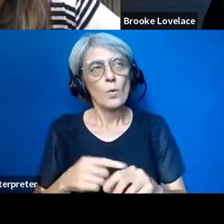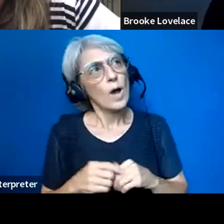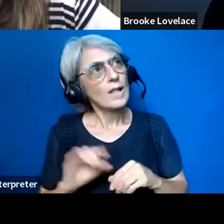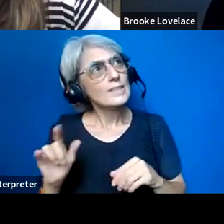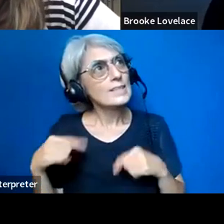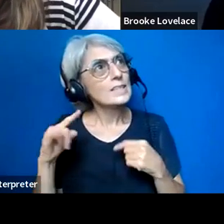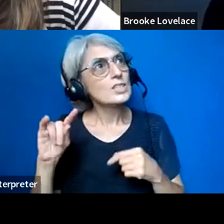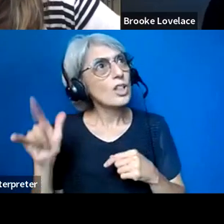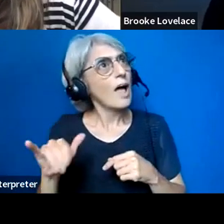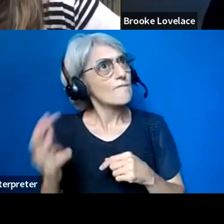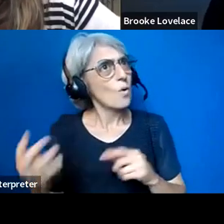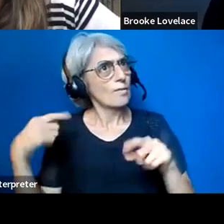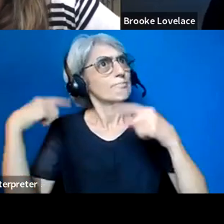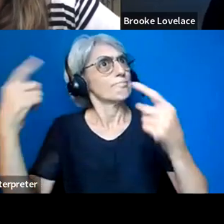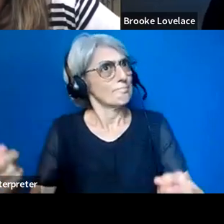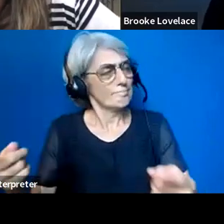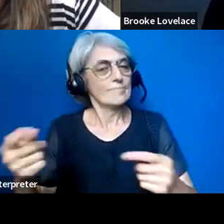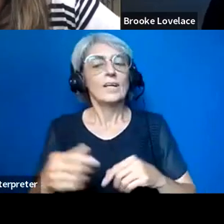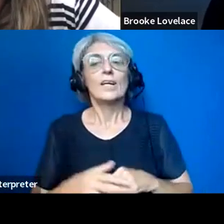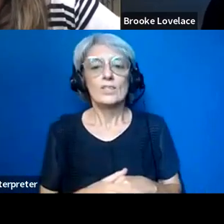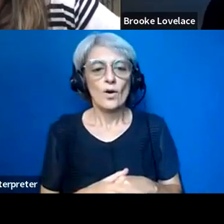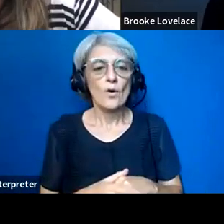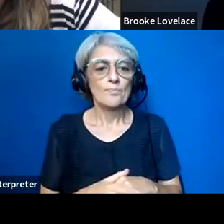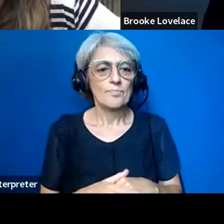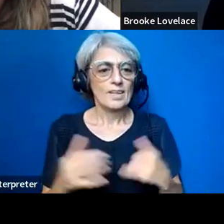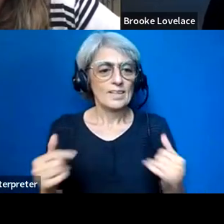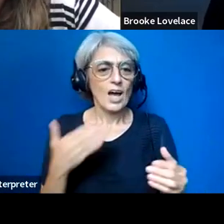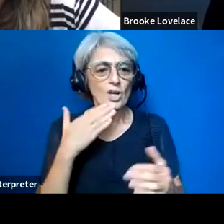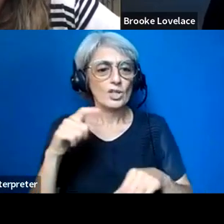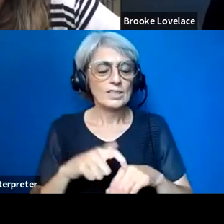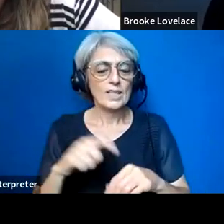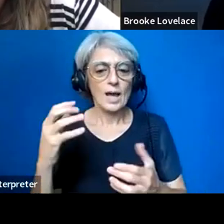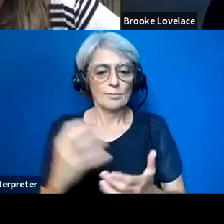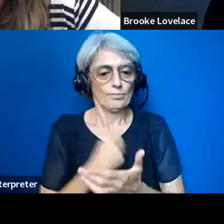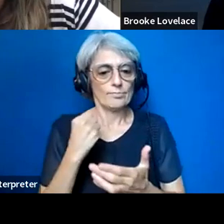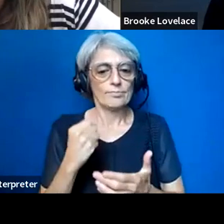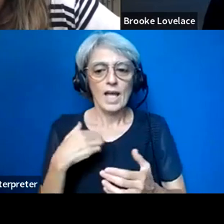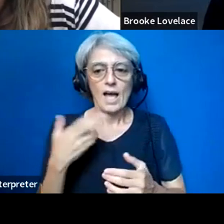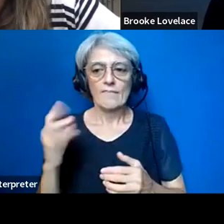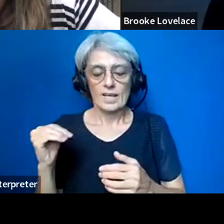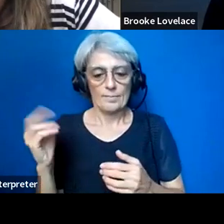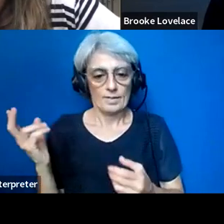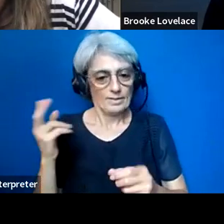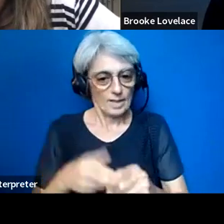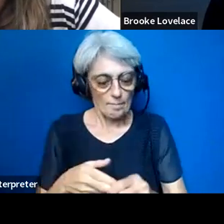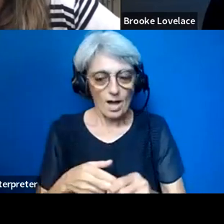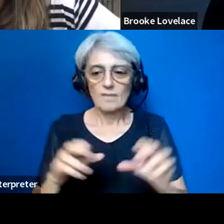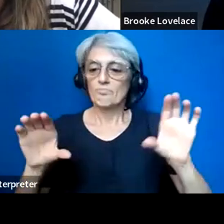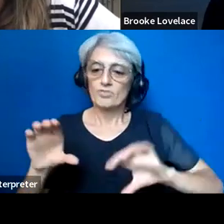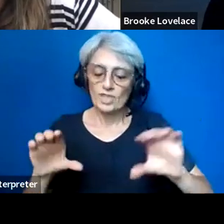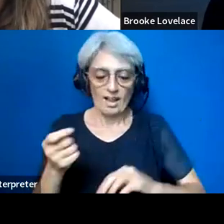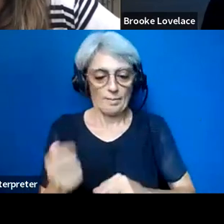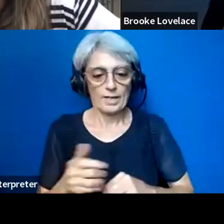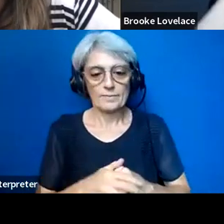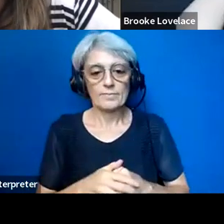July. So I thought it would be a good time to have him come on and just chat a little bit. And if you